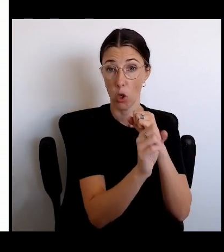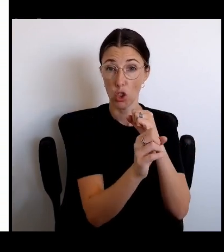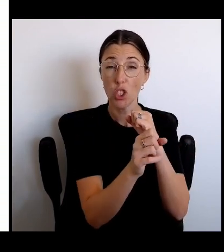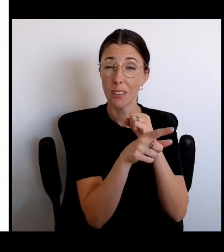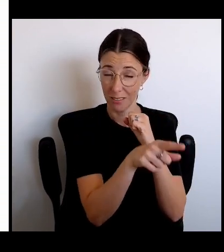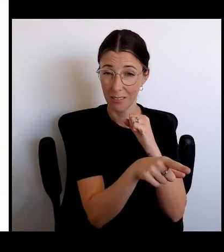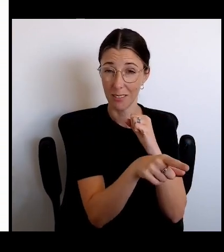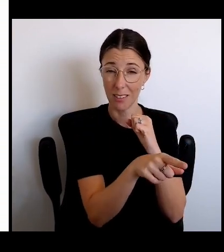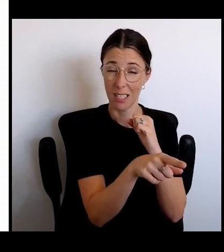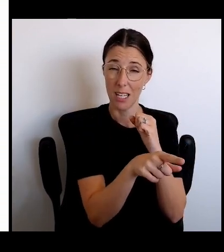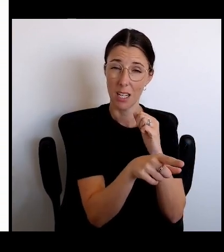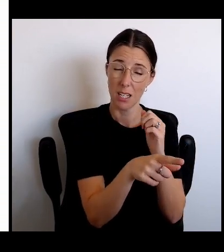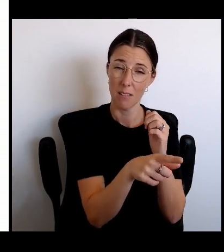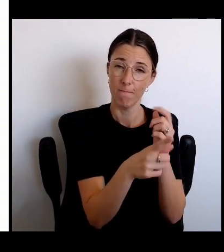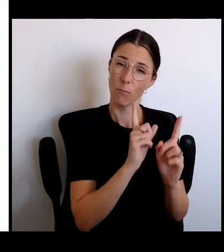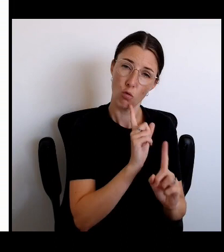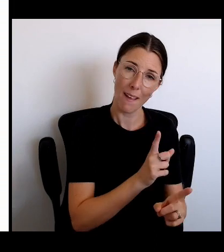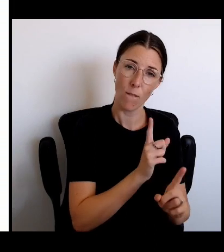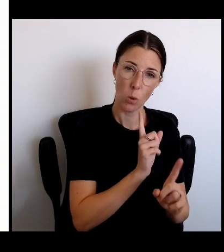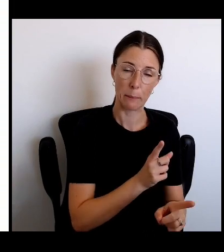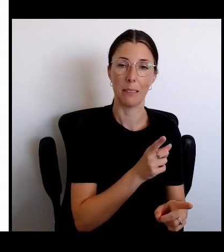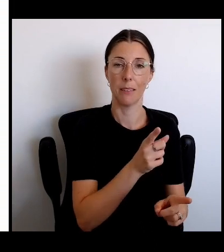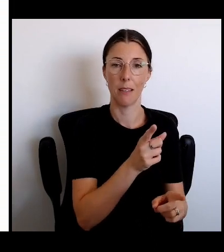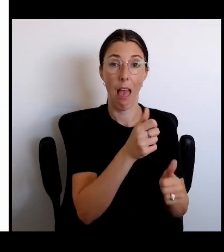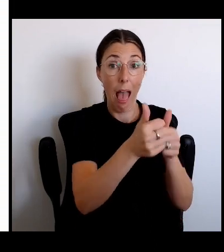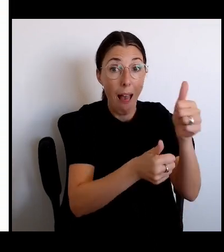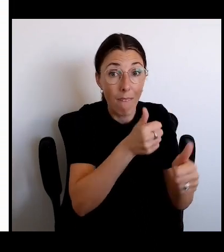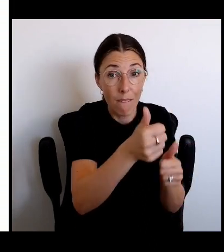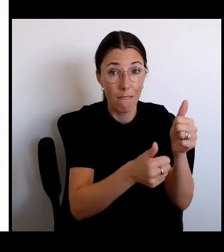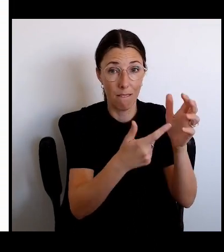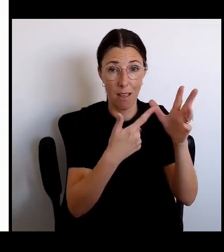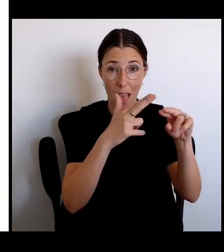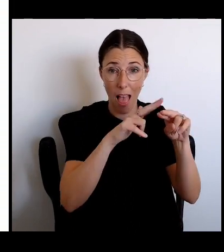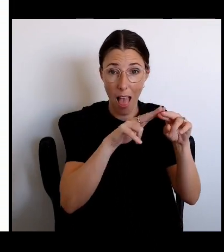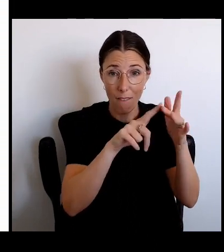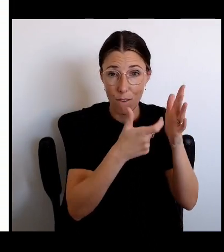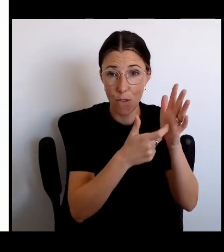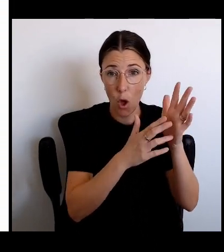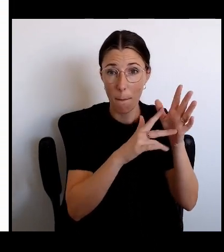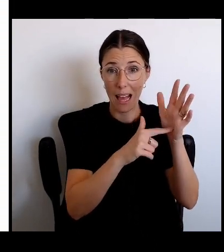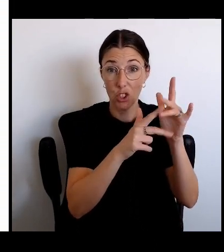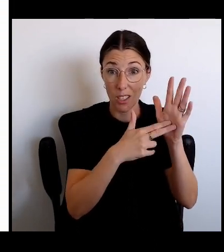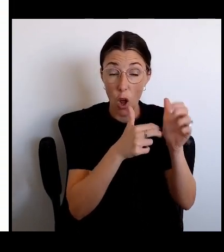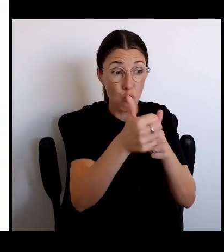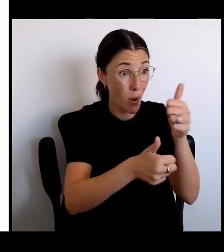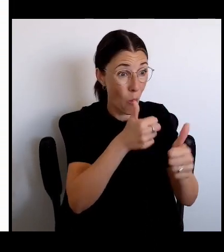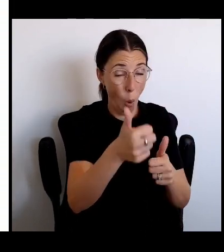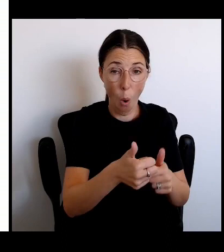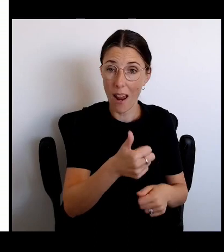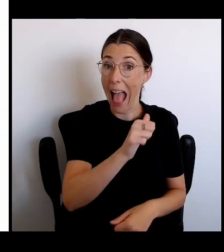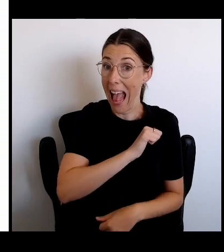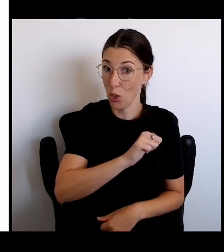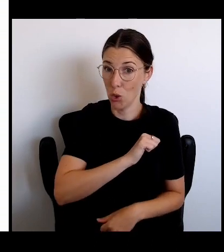reinforcement through affirmation and reward, in the form really of attitudinal reward. So we want